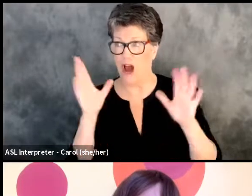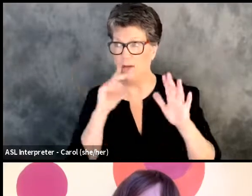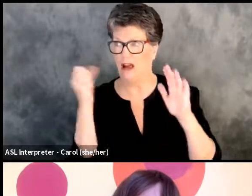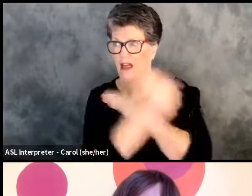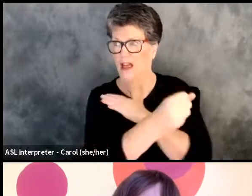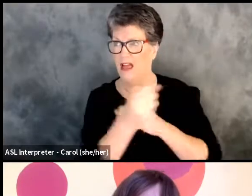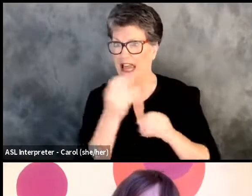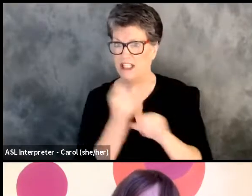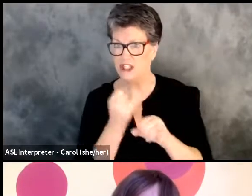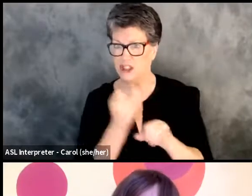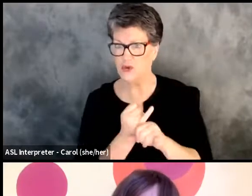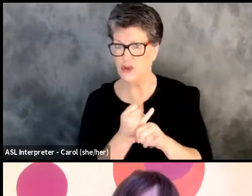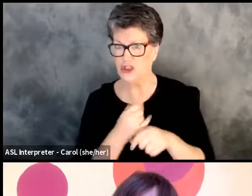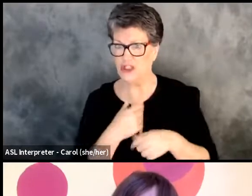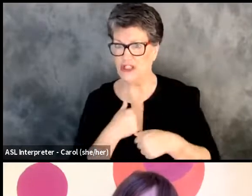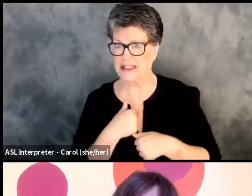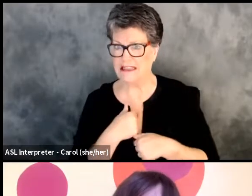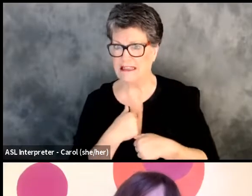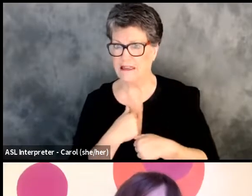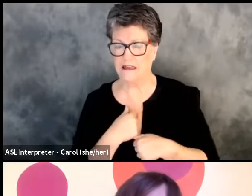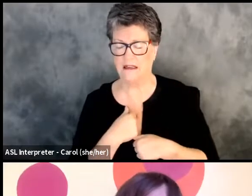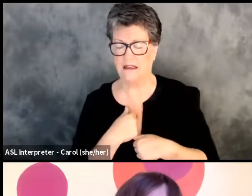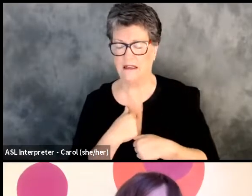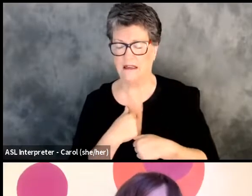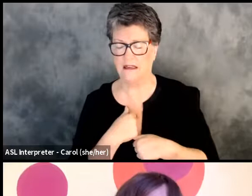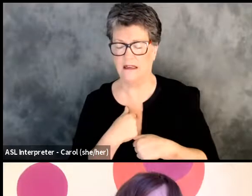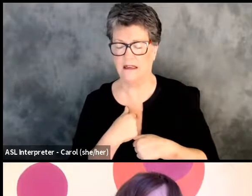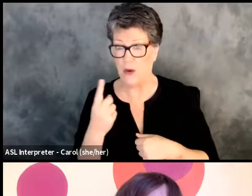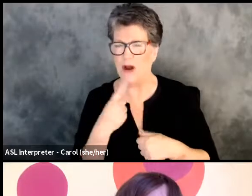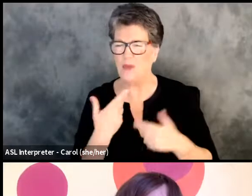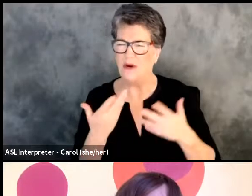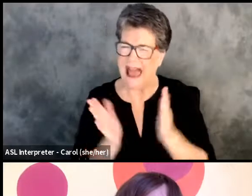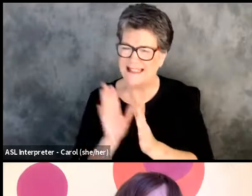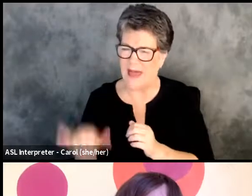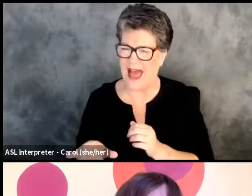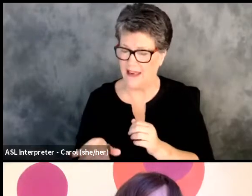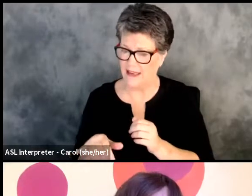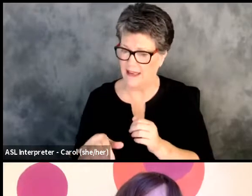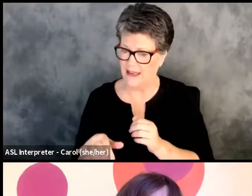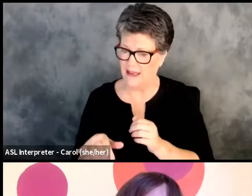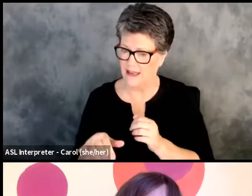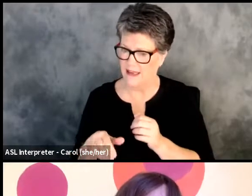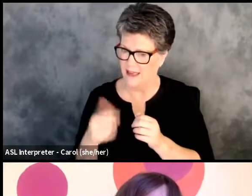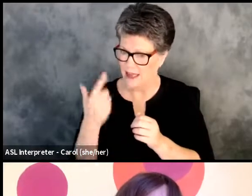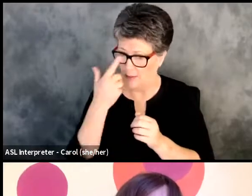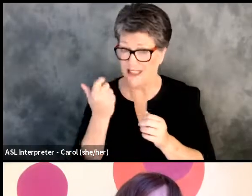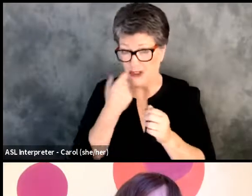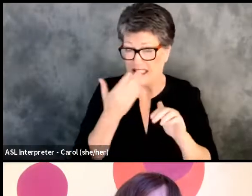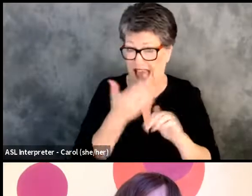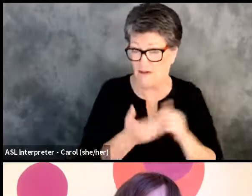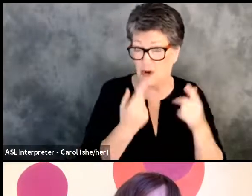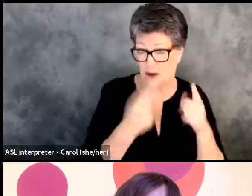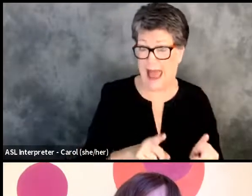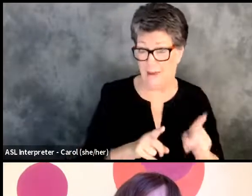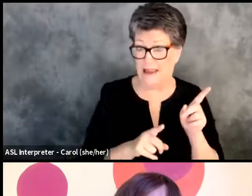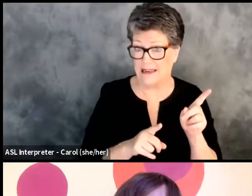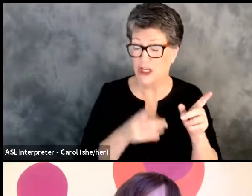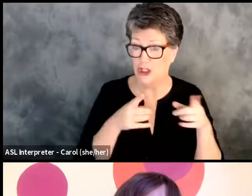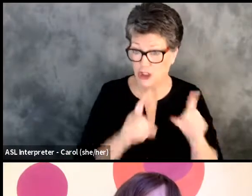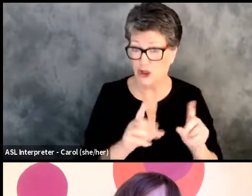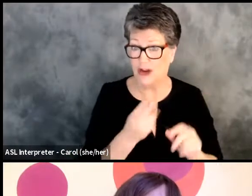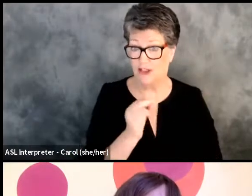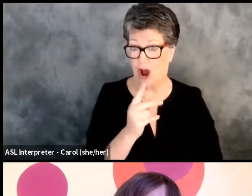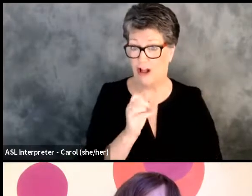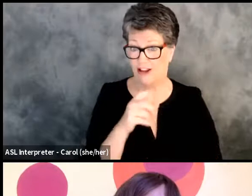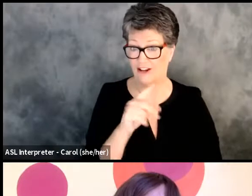institution, and the fact that anybody would even ask them that, given on the heels of what had happened during the